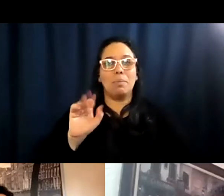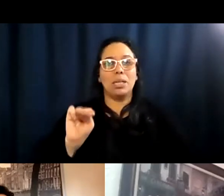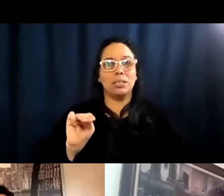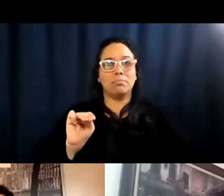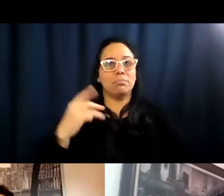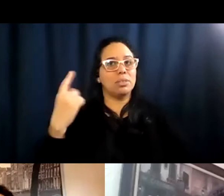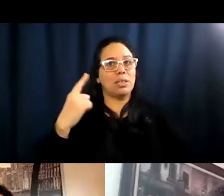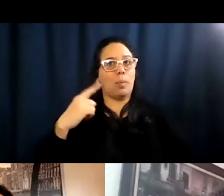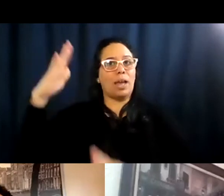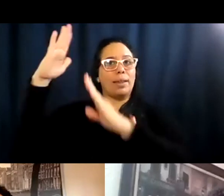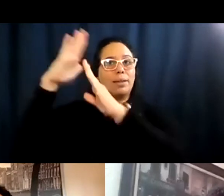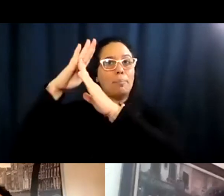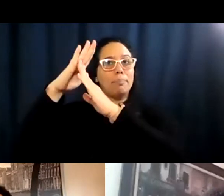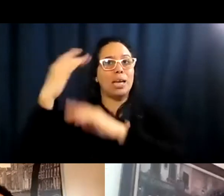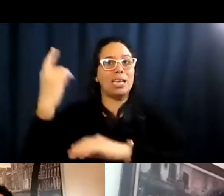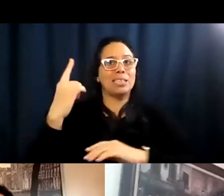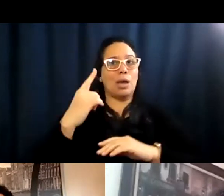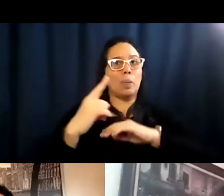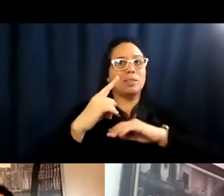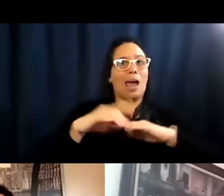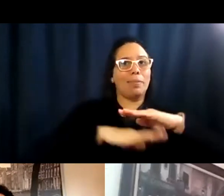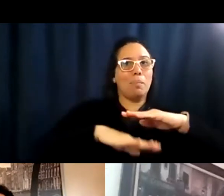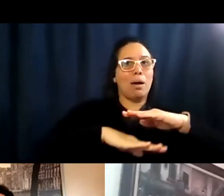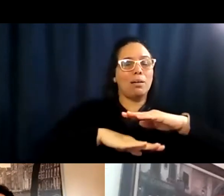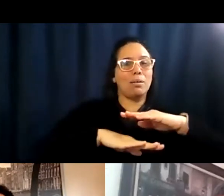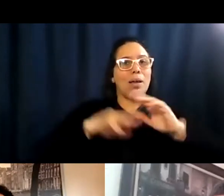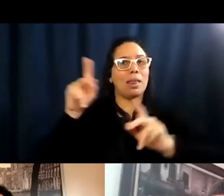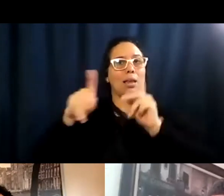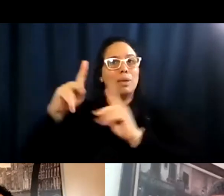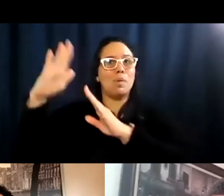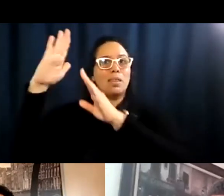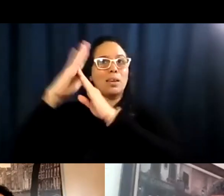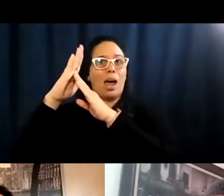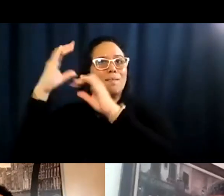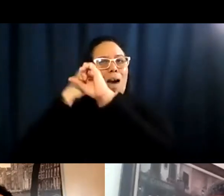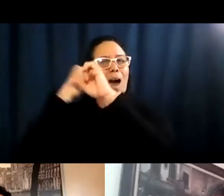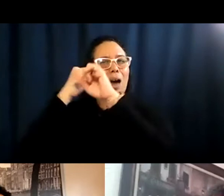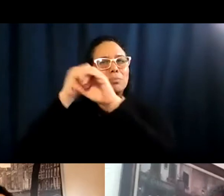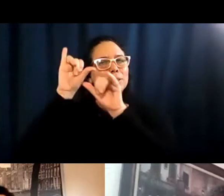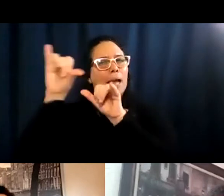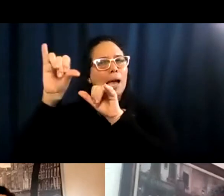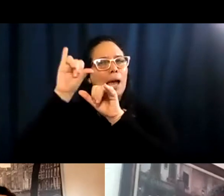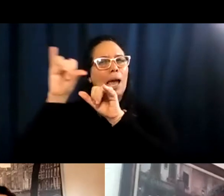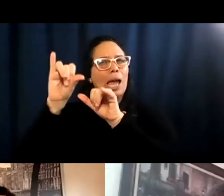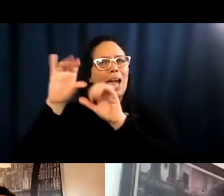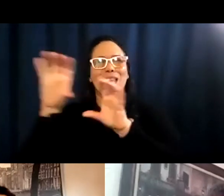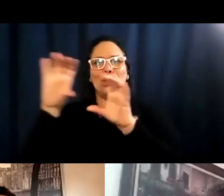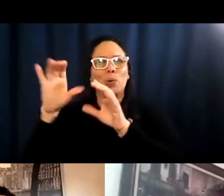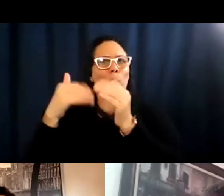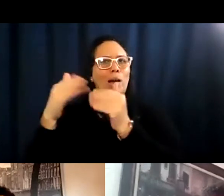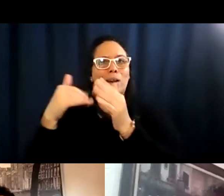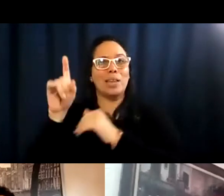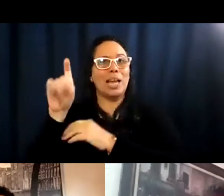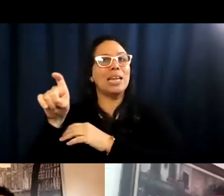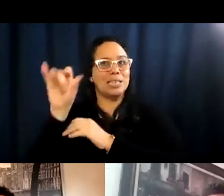top, and those at the top fight to sustain their position, and they do it by any means necessary. So like, what we're